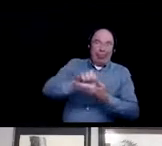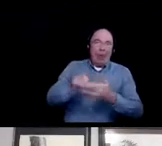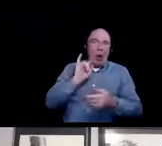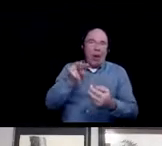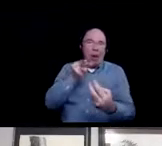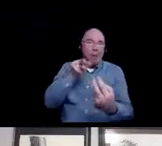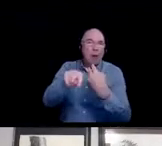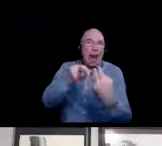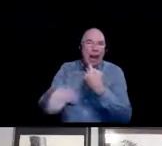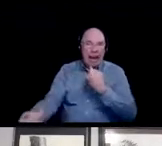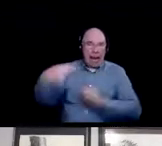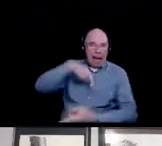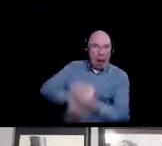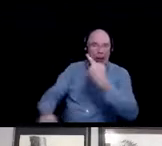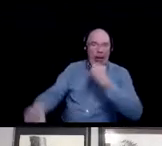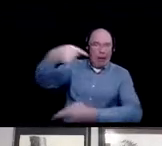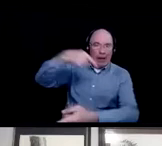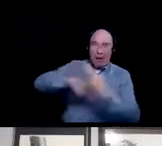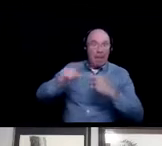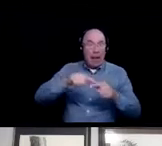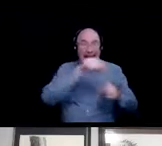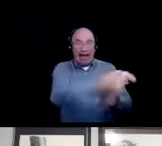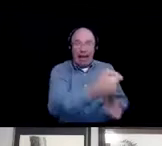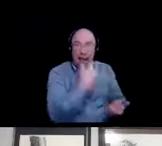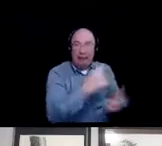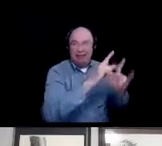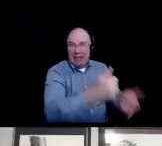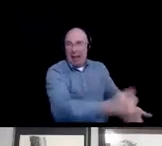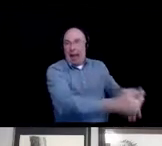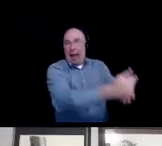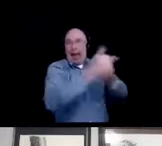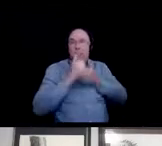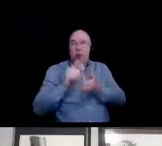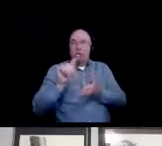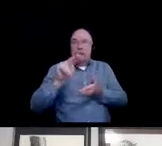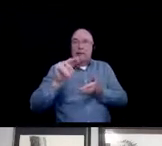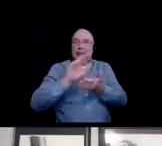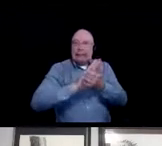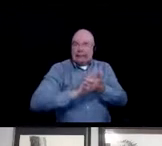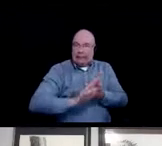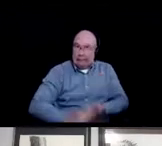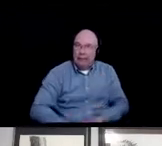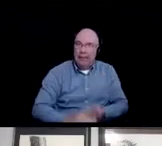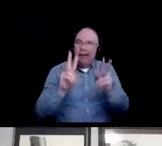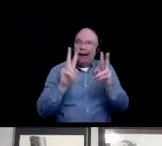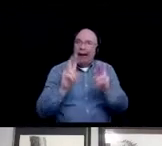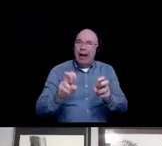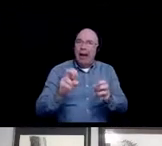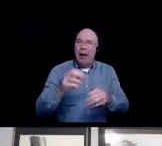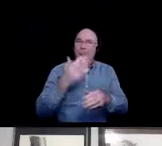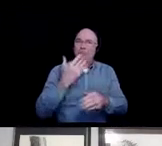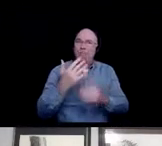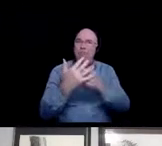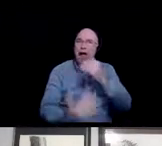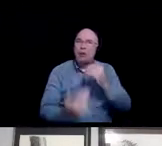and out of junk that help to clean these toxins out of the body, that help to rebuild and bring blood sugar into balance, so the inflammation helps